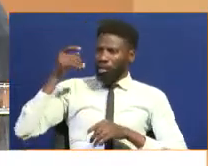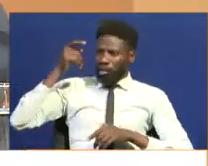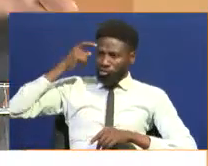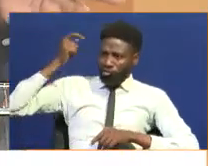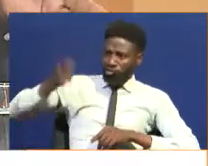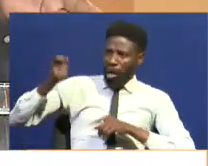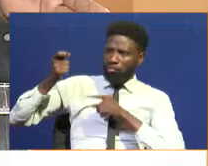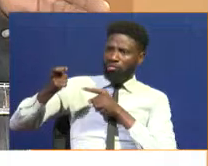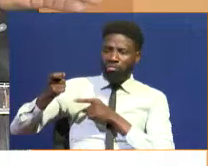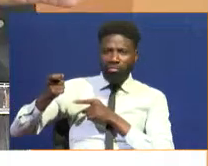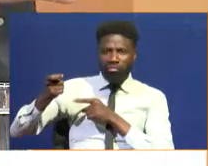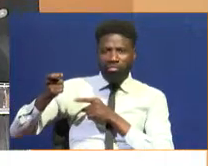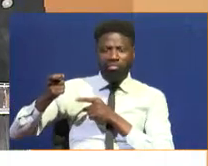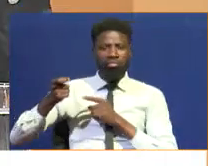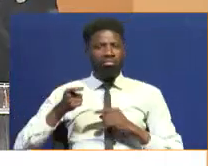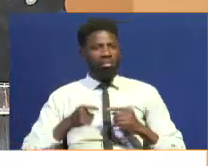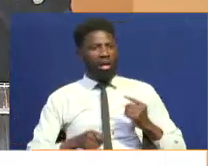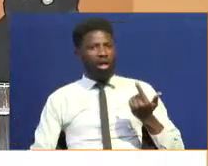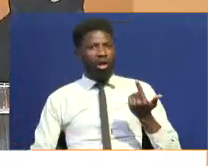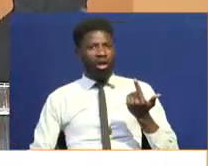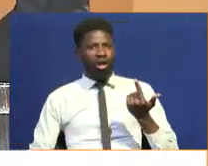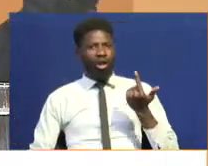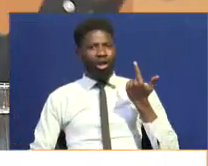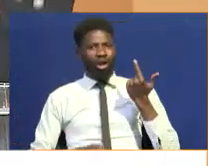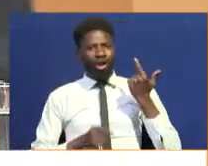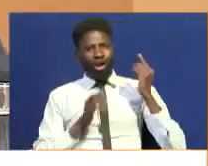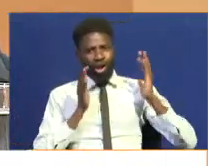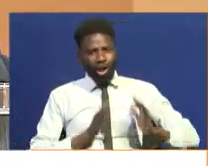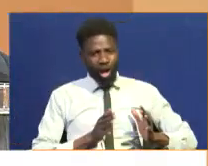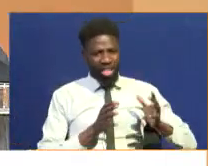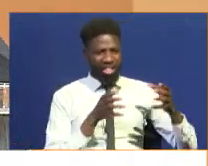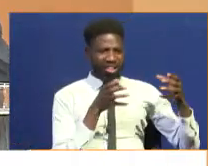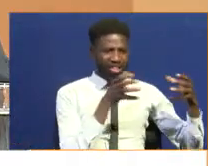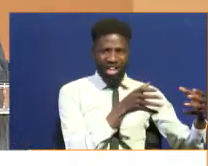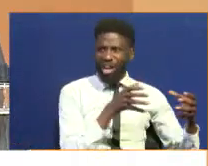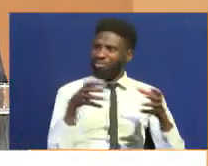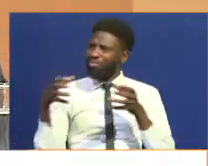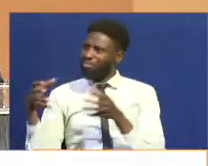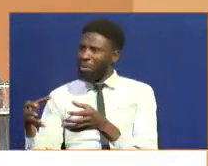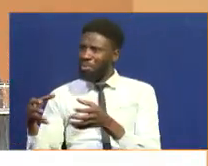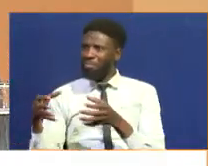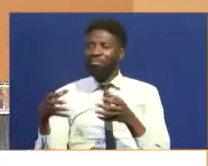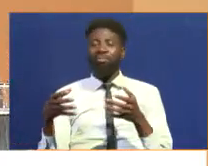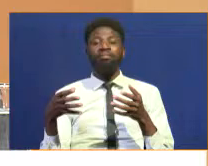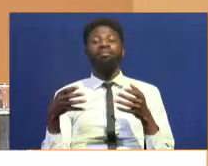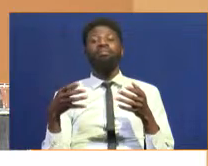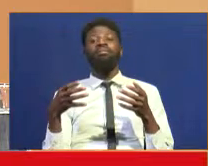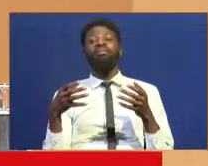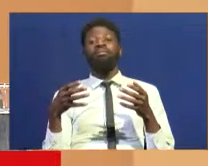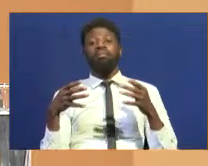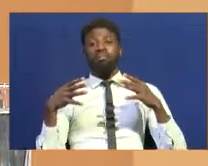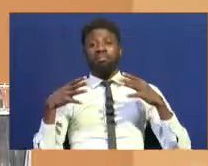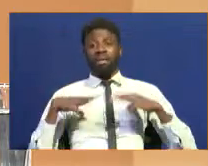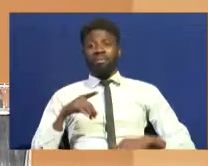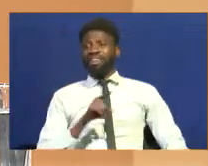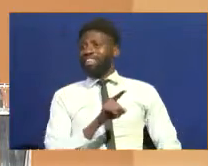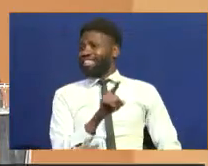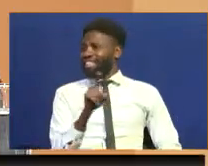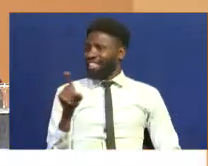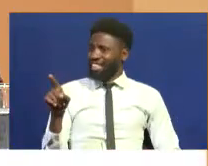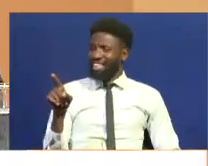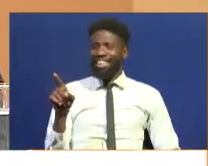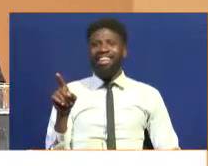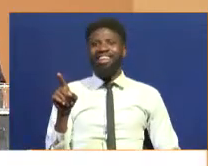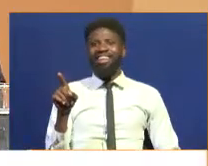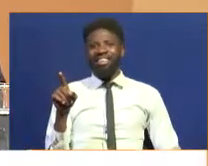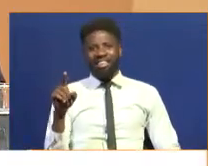advocate from both sides, mm-hmm. and those who are concerned, we expect justice to